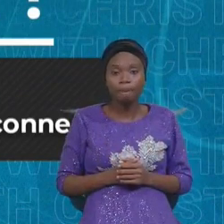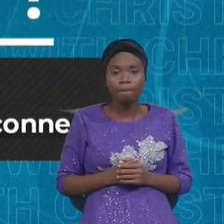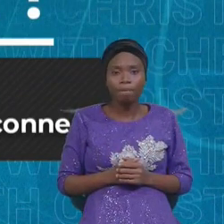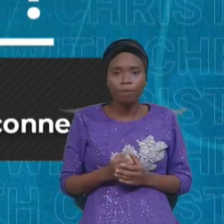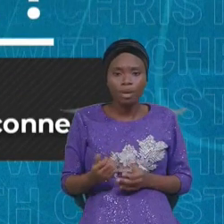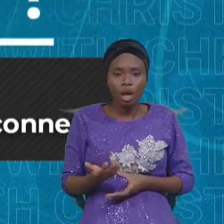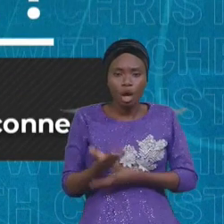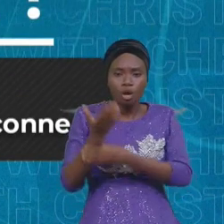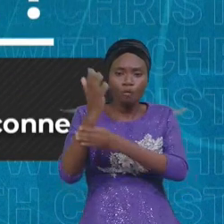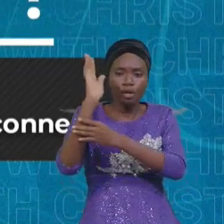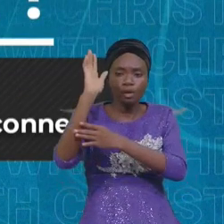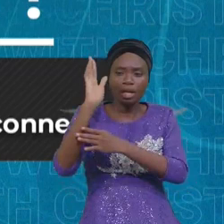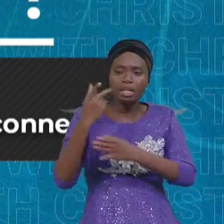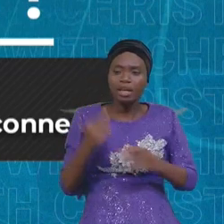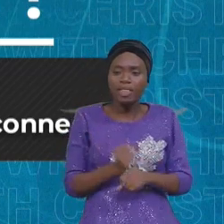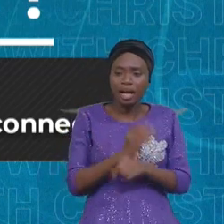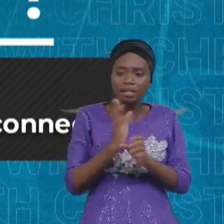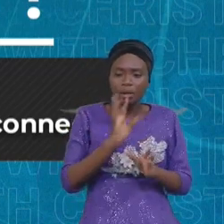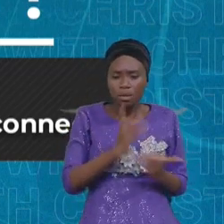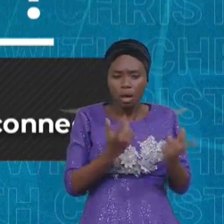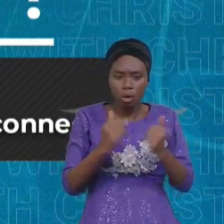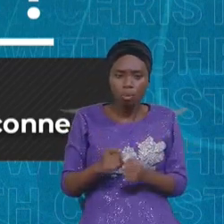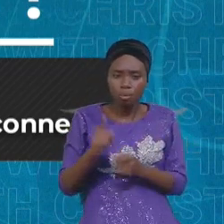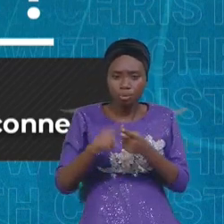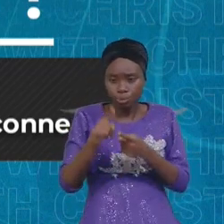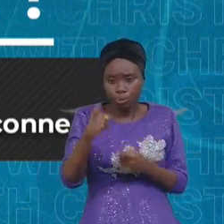hand there. The counselors are coming right to you.